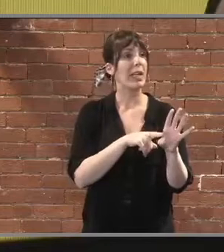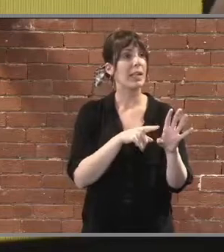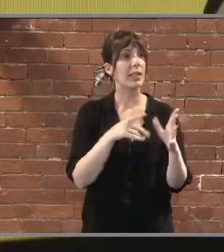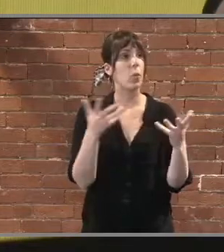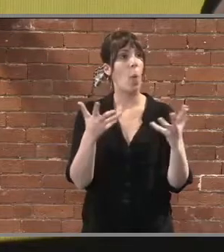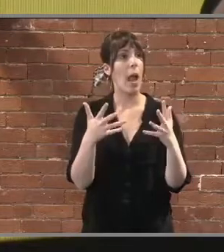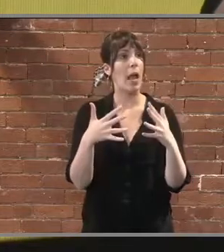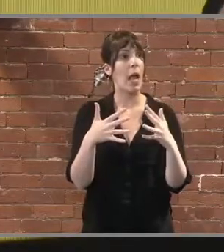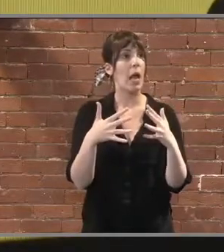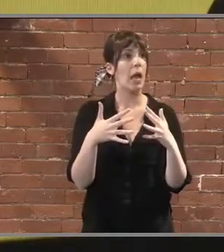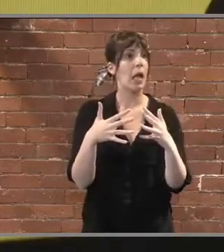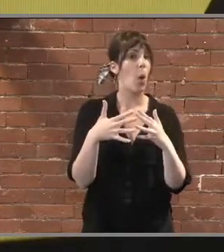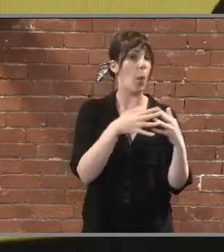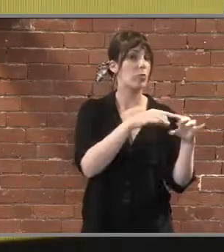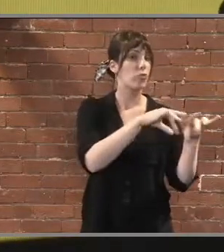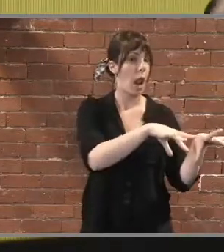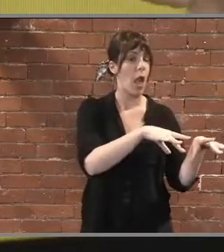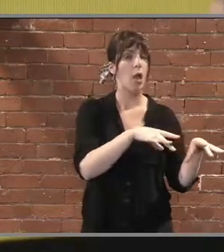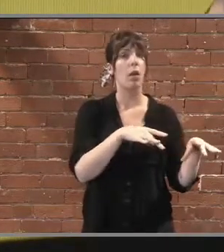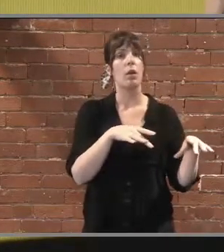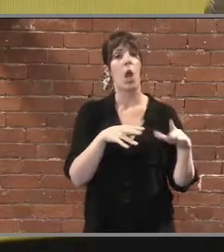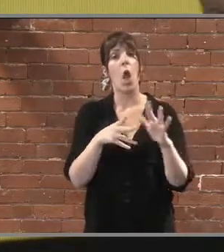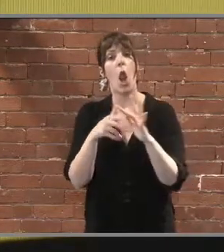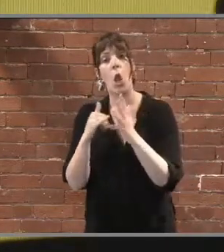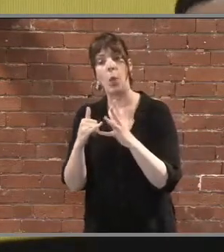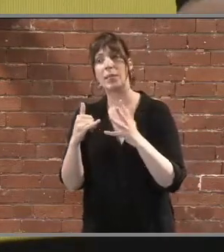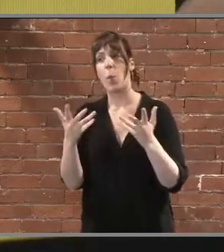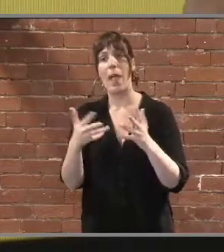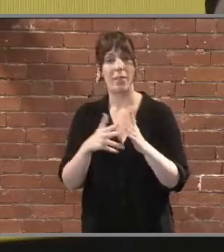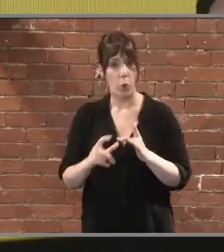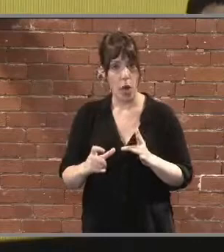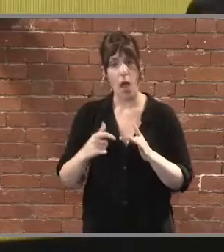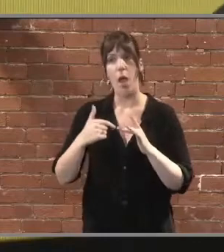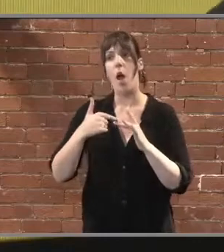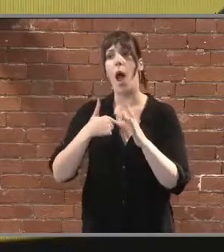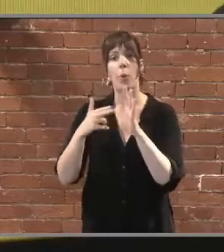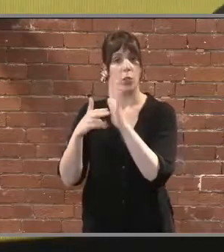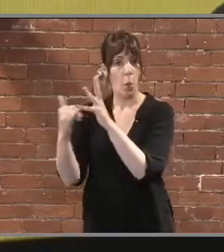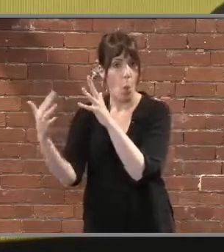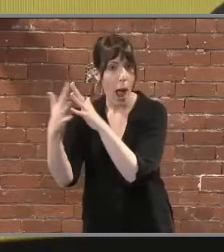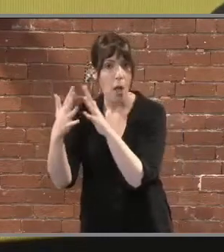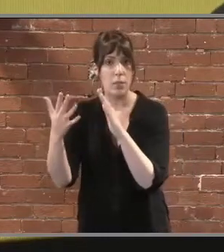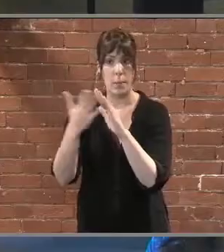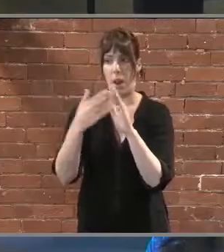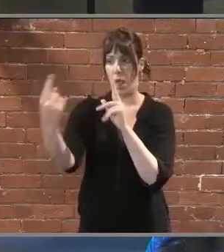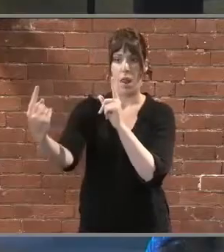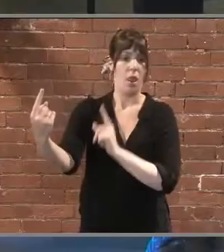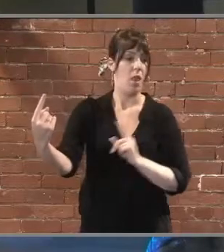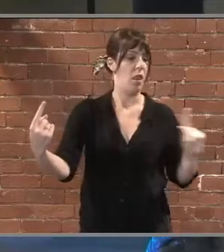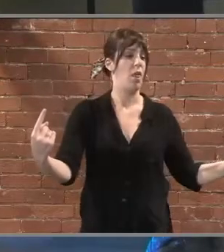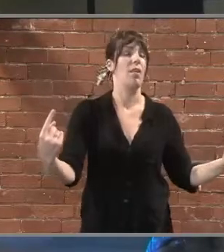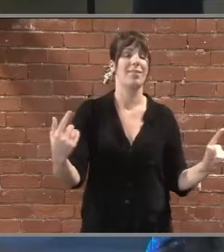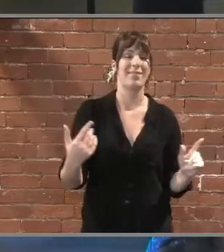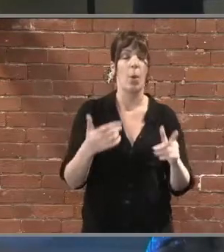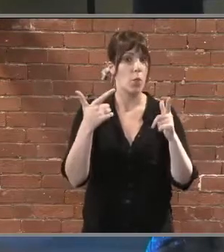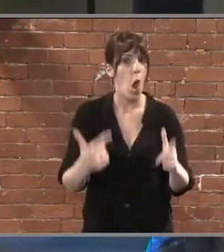South Wales, and Lewis was in Victoria, and it was like over Christmas break. So it was, there was a lot of the COVID, potential for things.